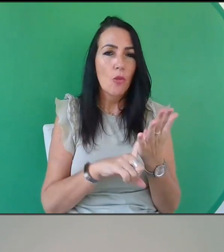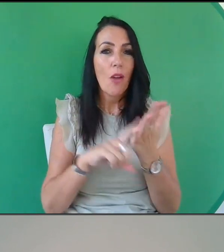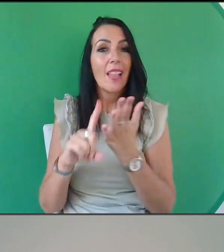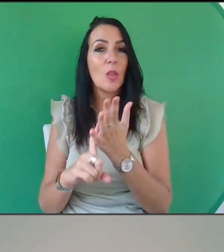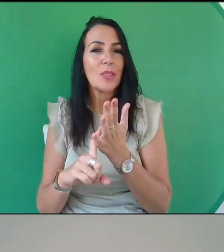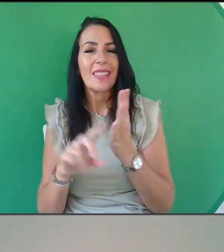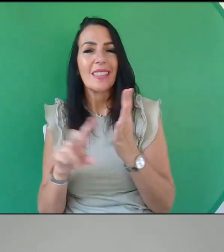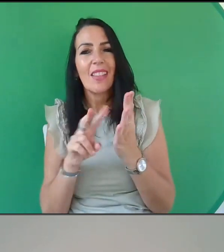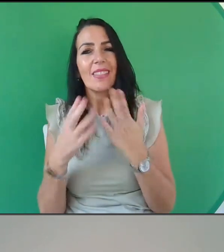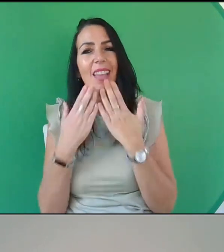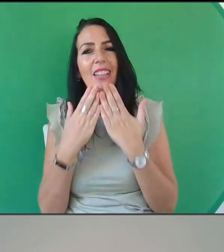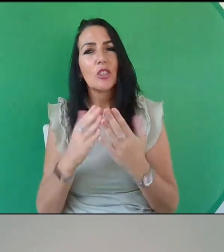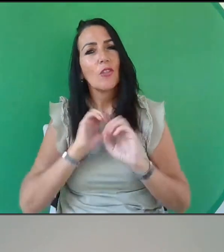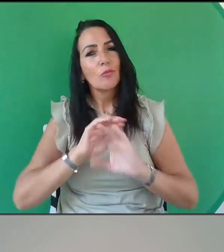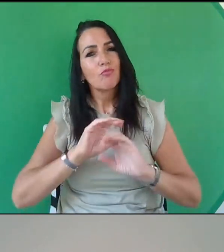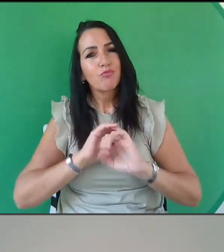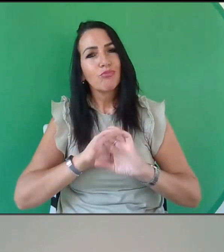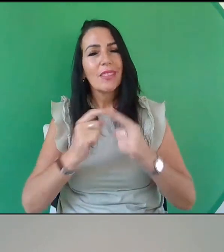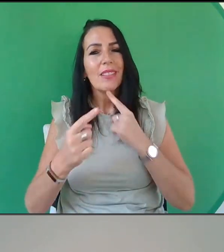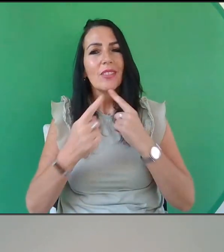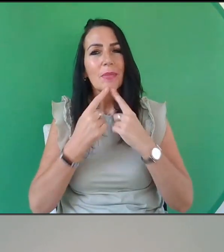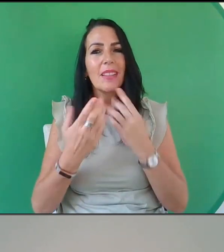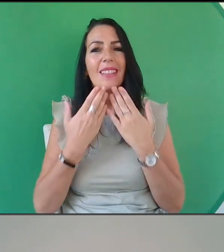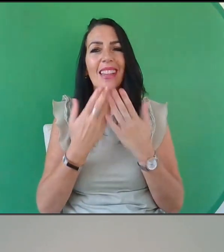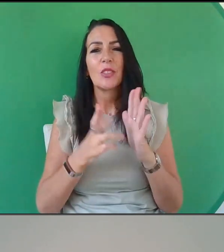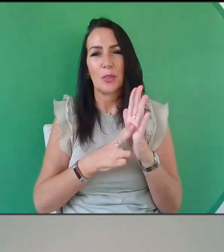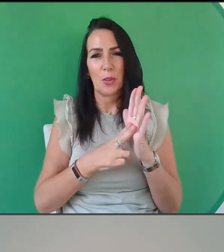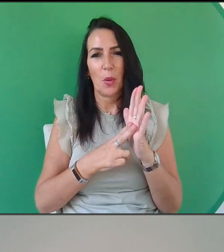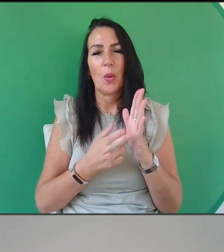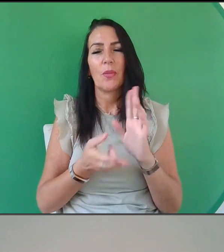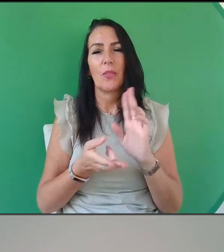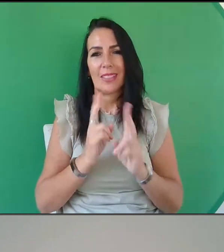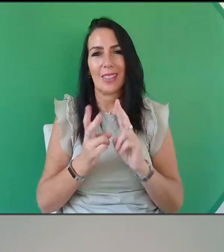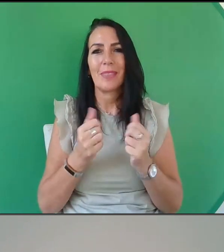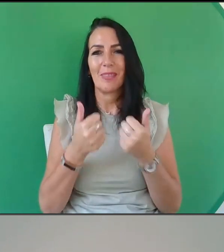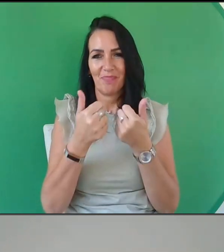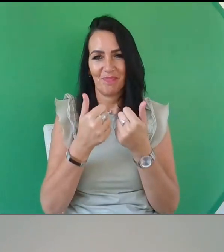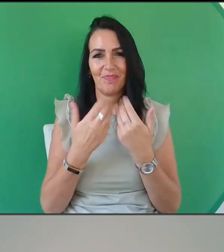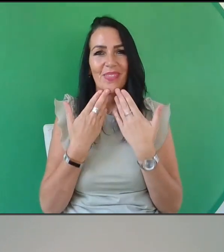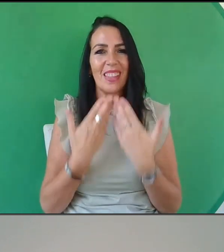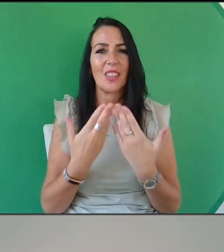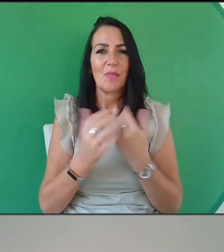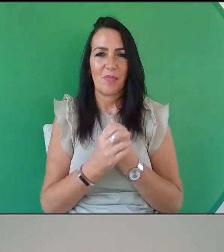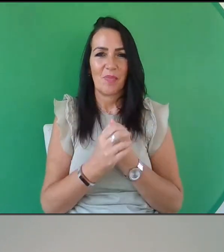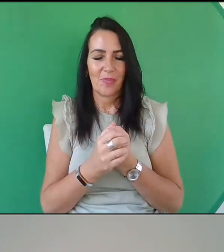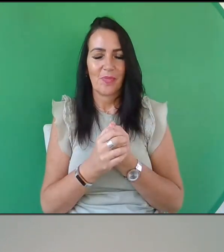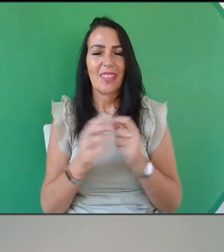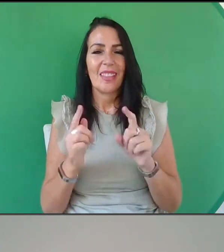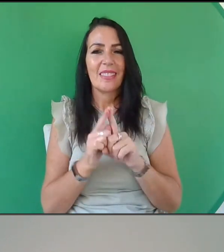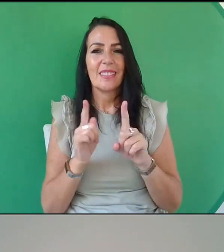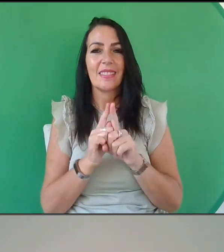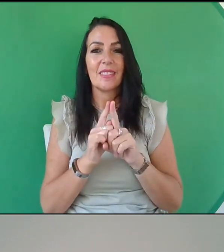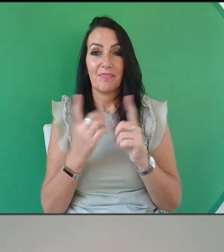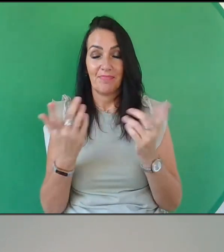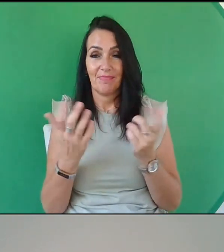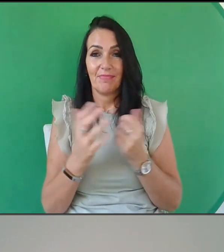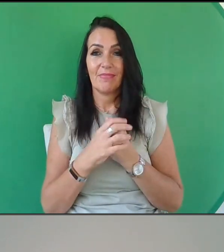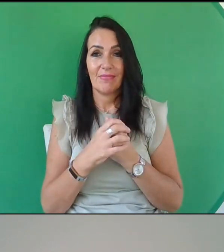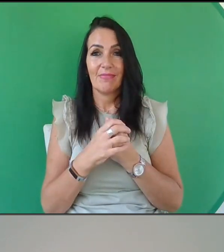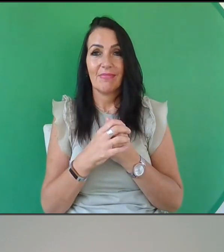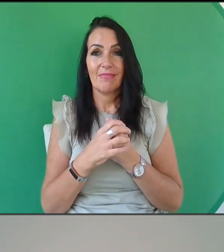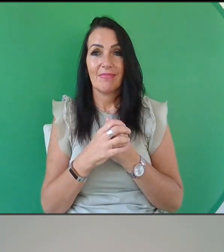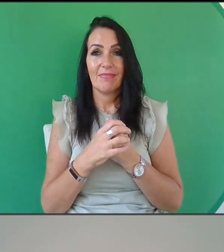very insightful webinar. Thank you to Nicole for her interpretation. And yeah,